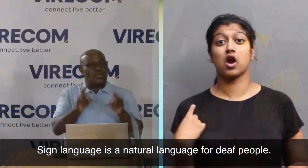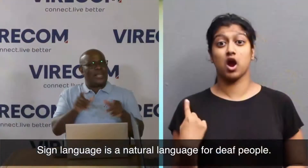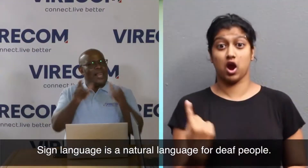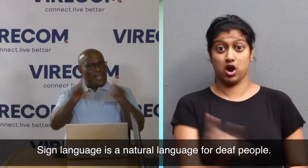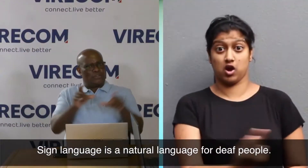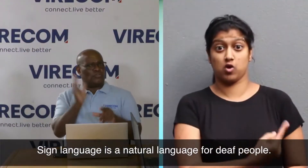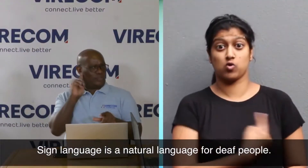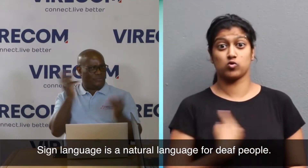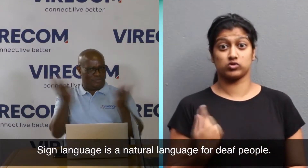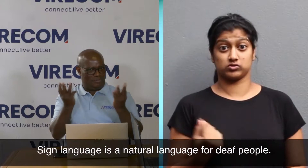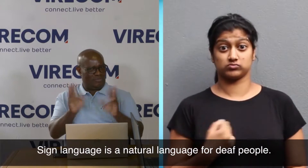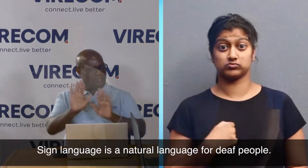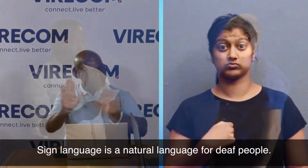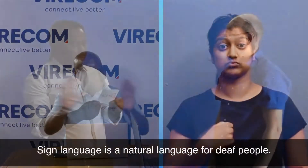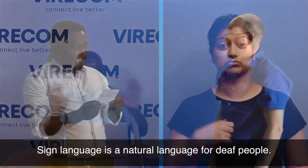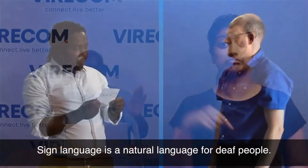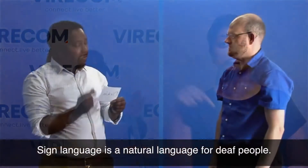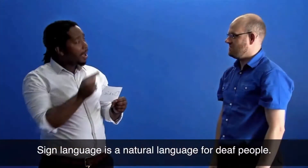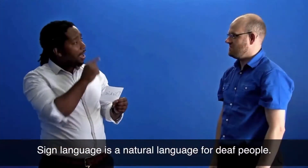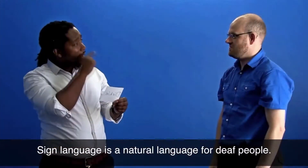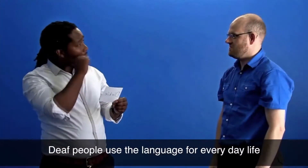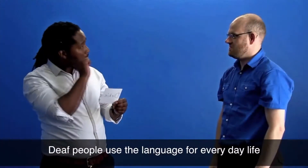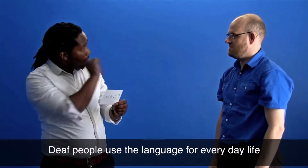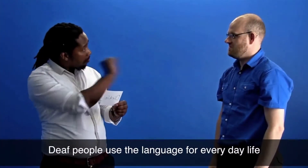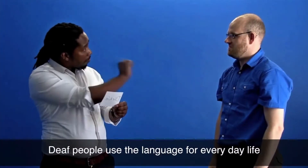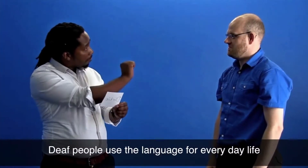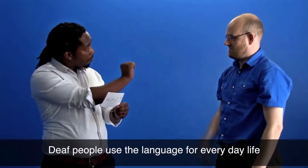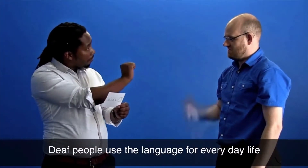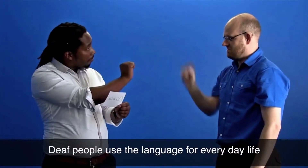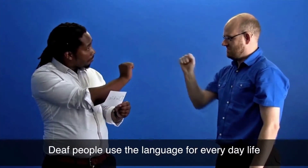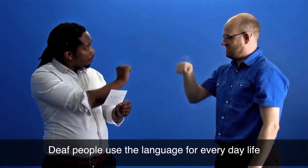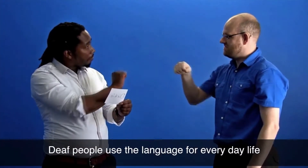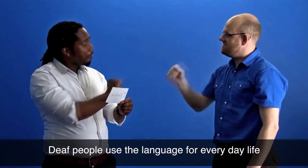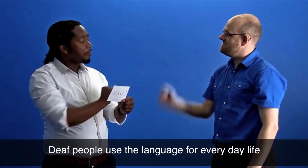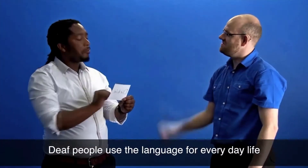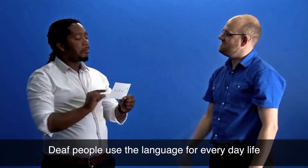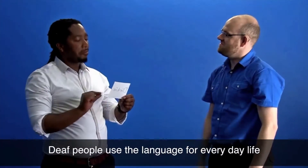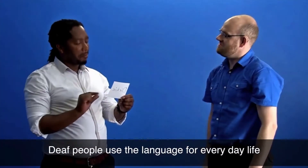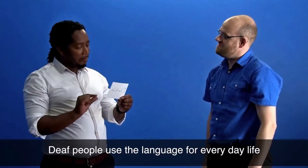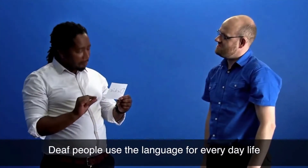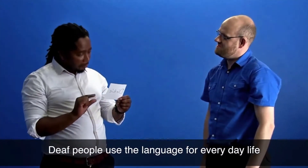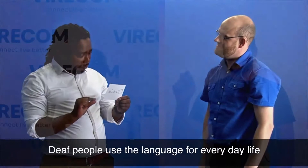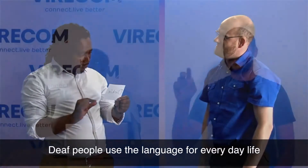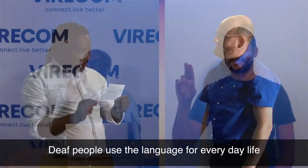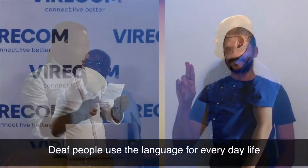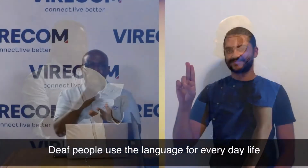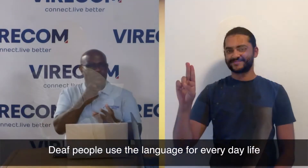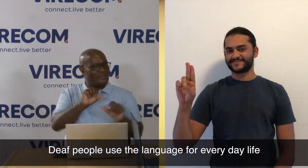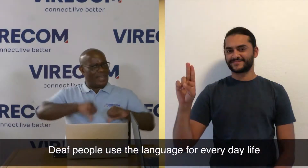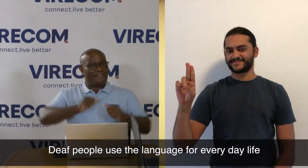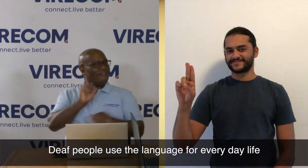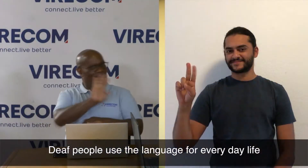Sign language, you know, it's a natural language for deaf people. Deaf people, you know, use the language